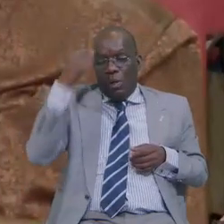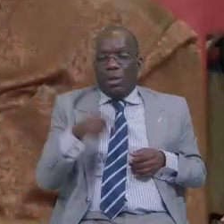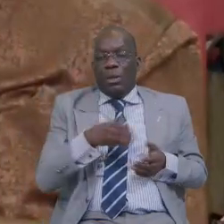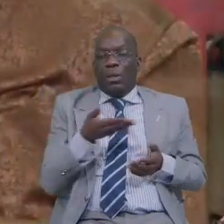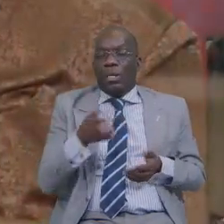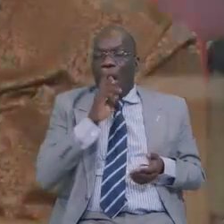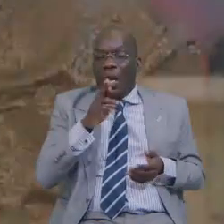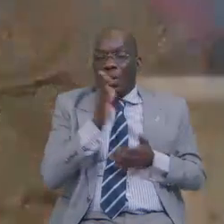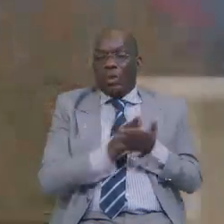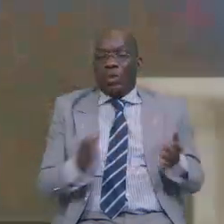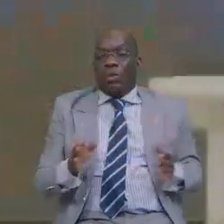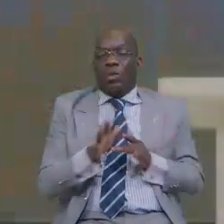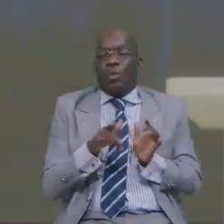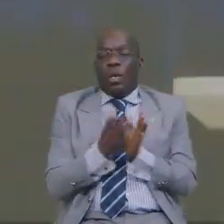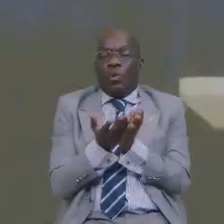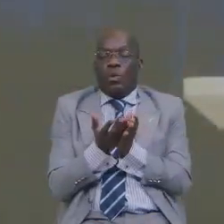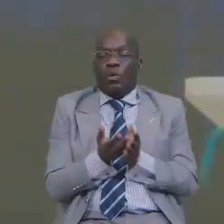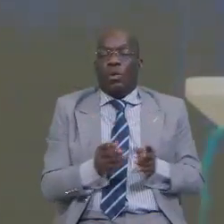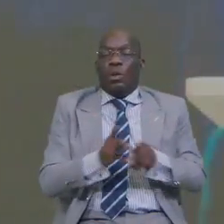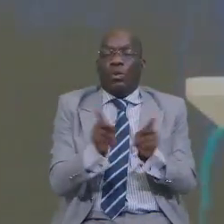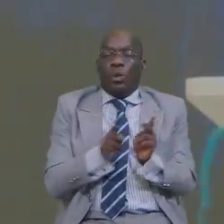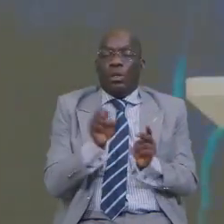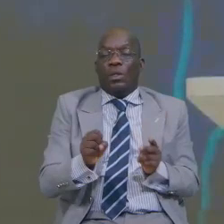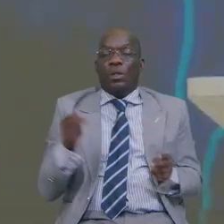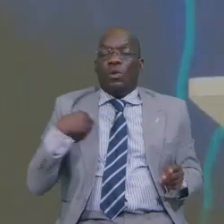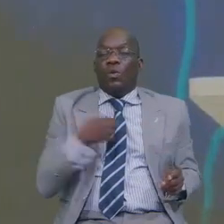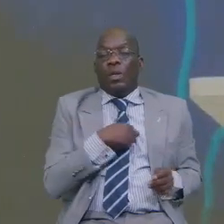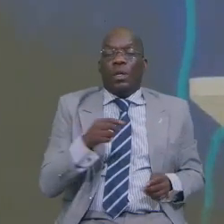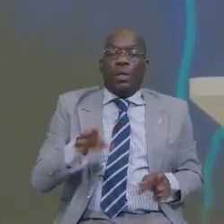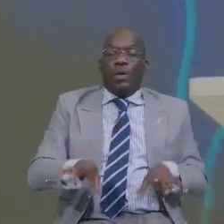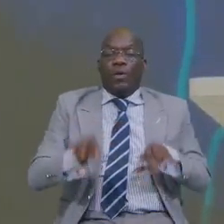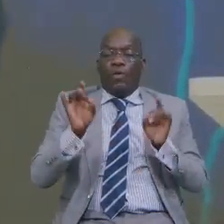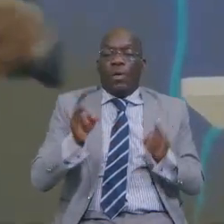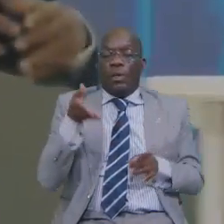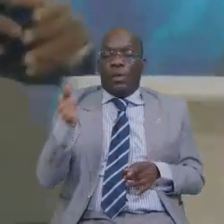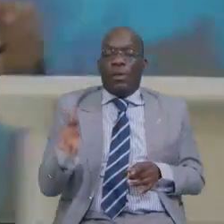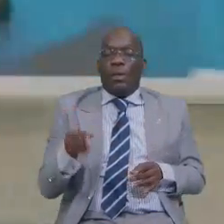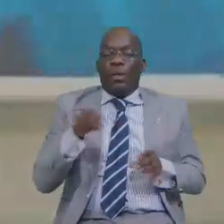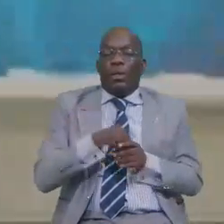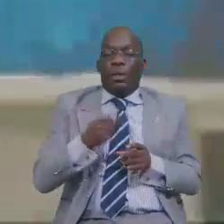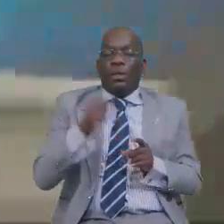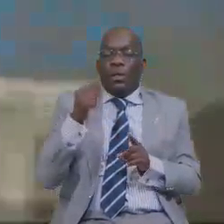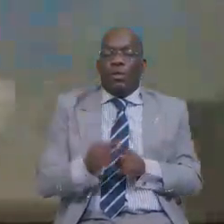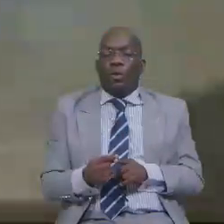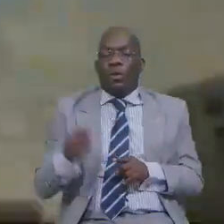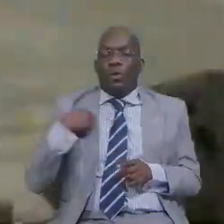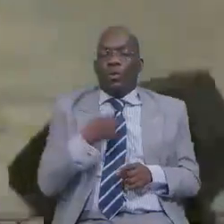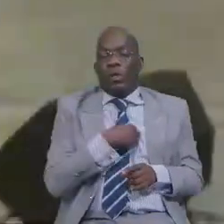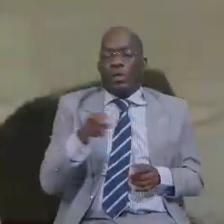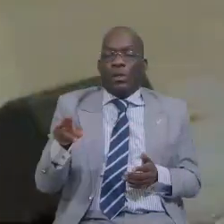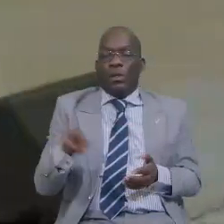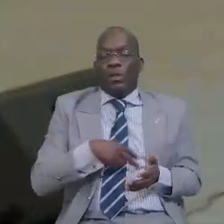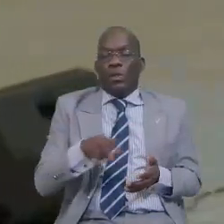that we find there in the word. We read, we can even quote the